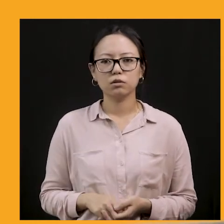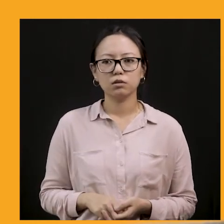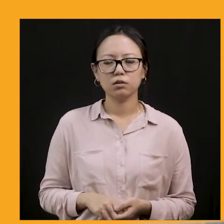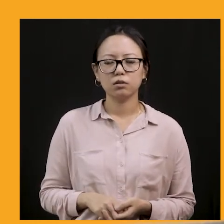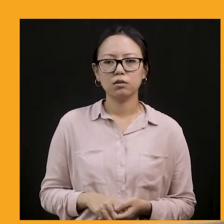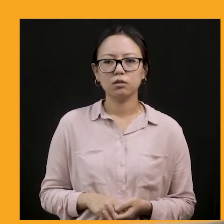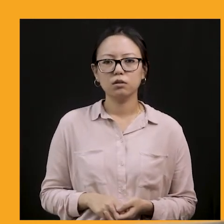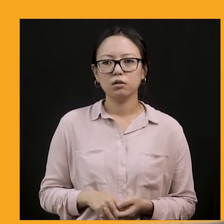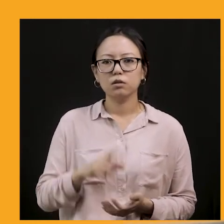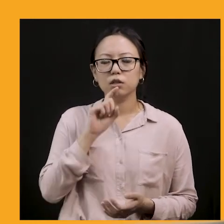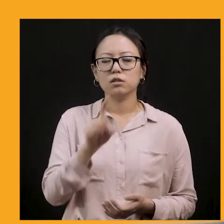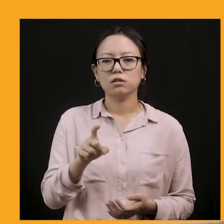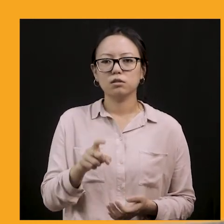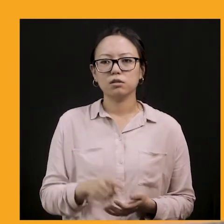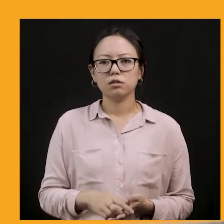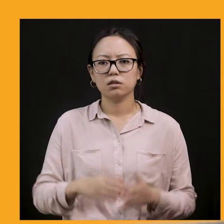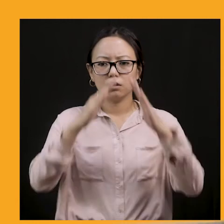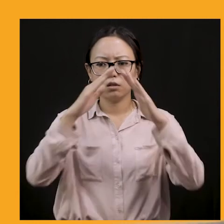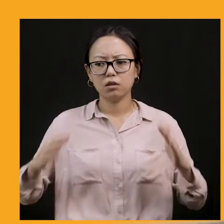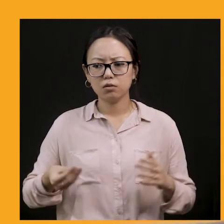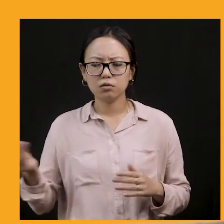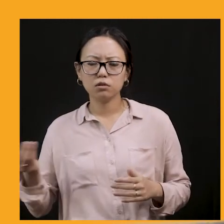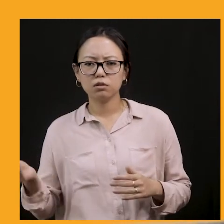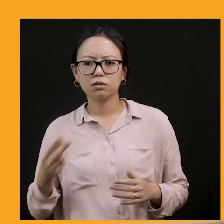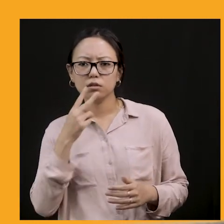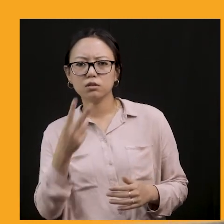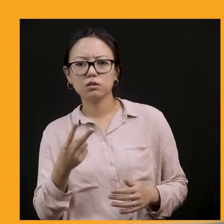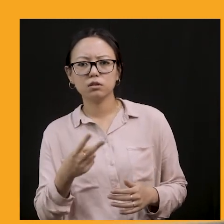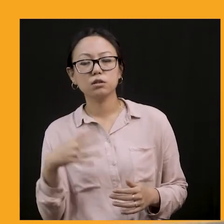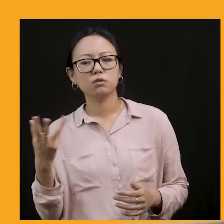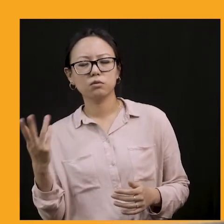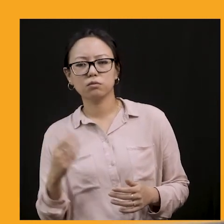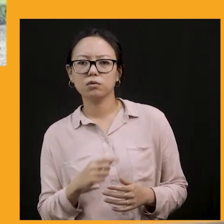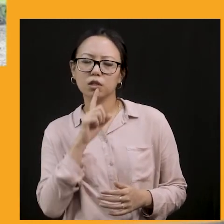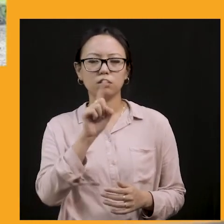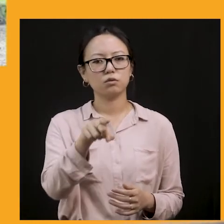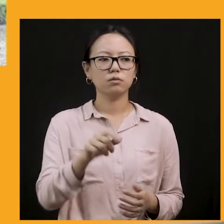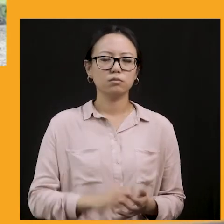neighborhood, around her. Okay, let's check what Areni has listed.